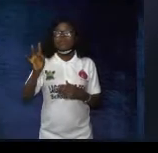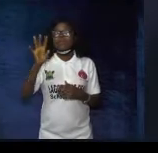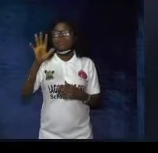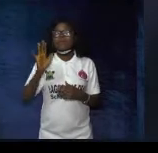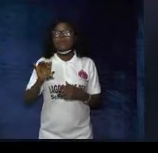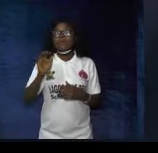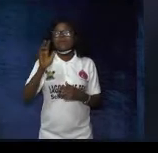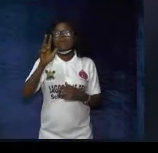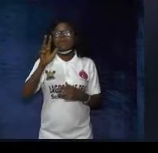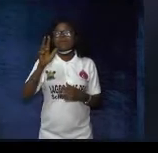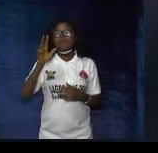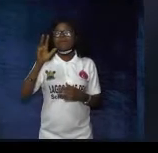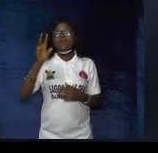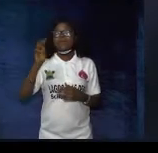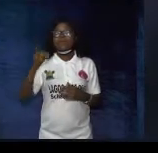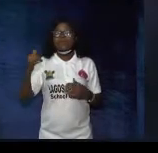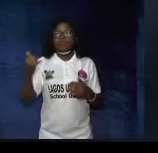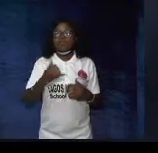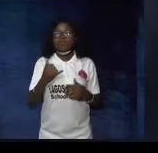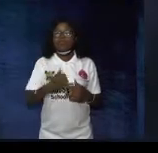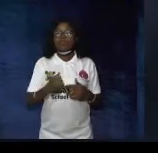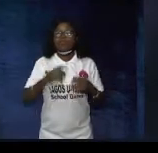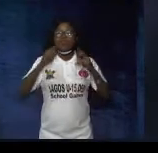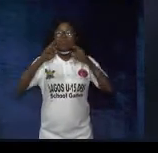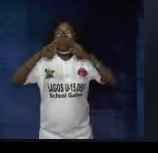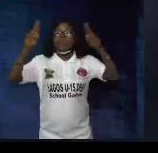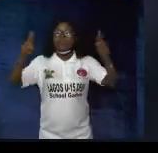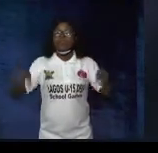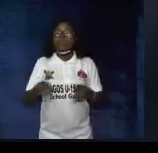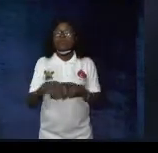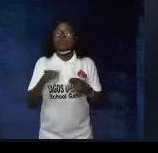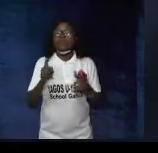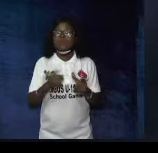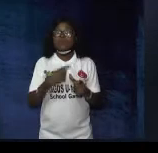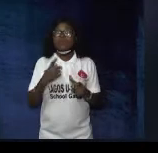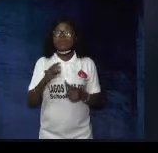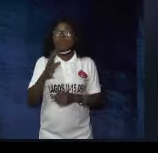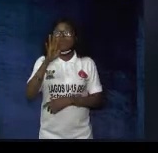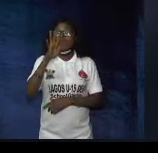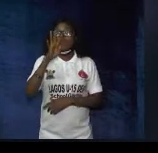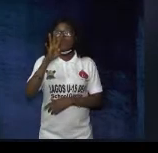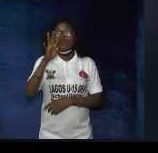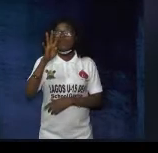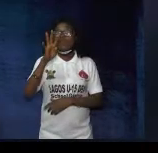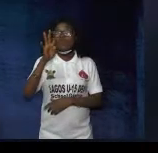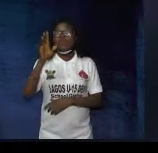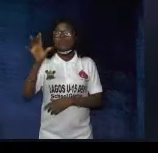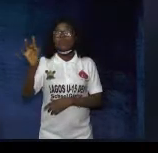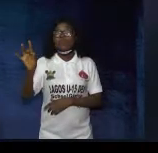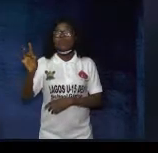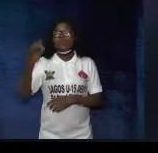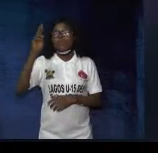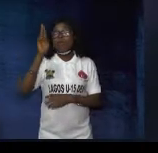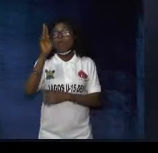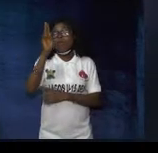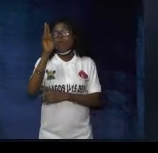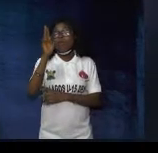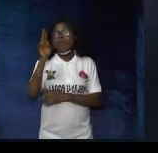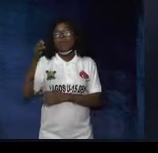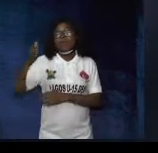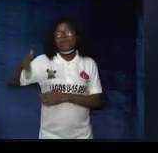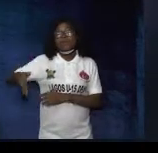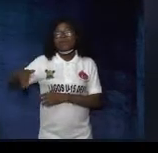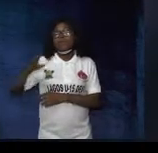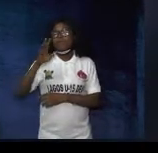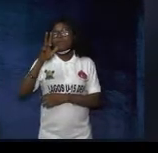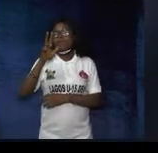by 36. So first we begin by drawing a rectangle, put a number on top, 48, 36 on the side, then